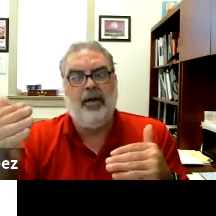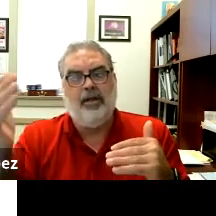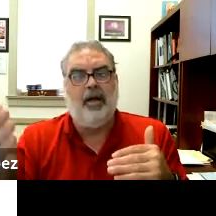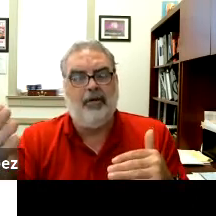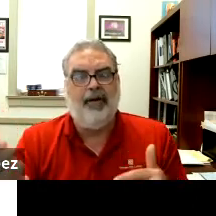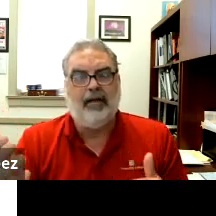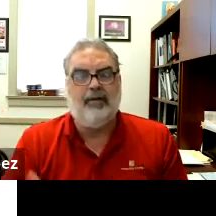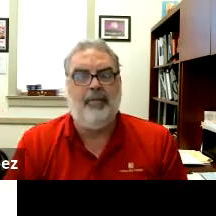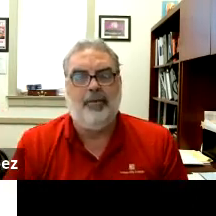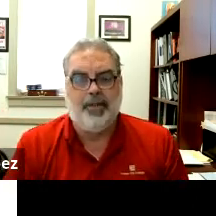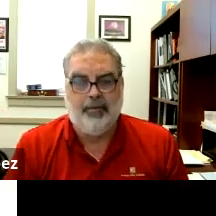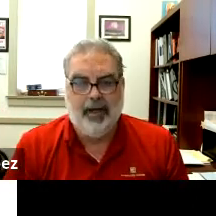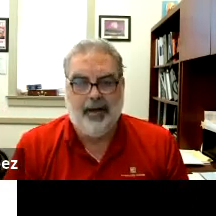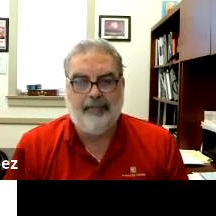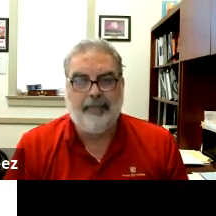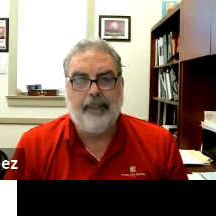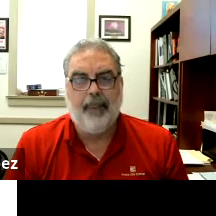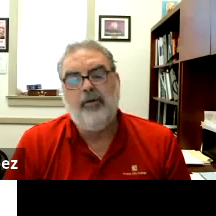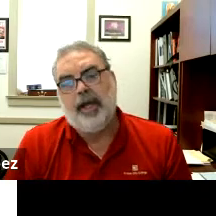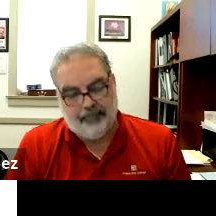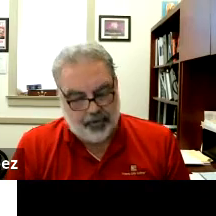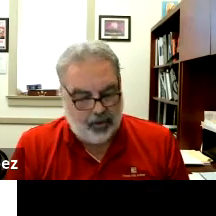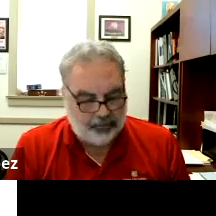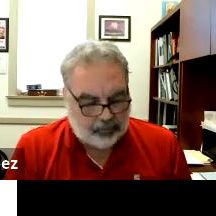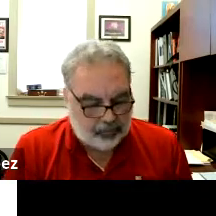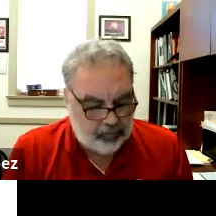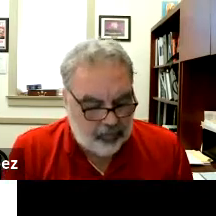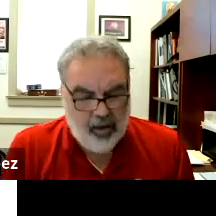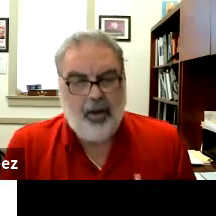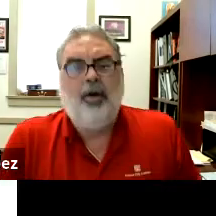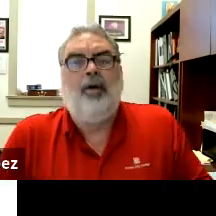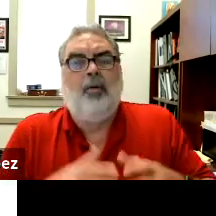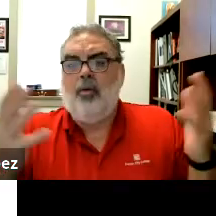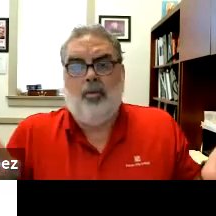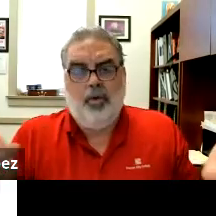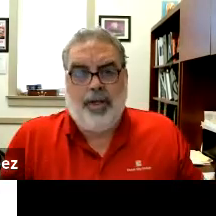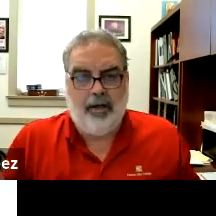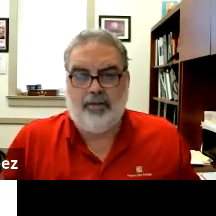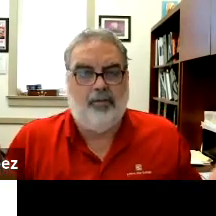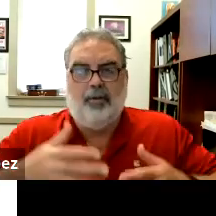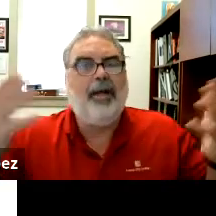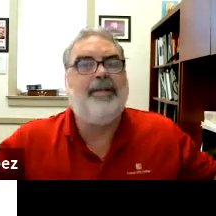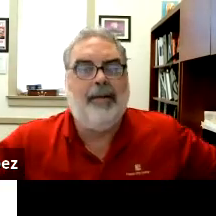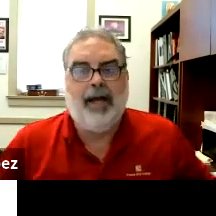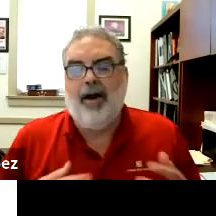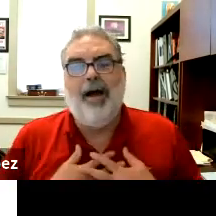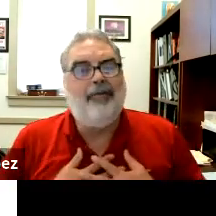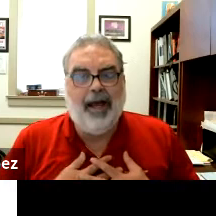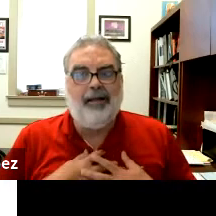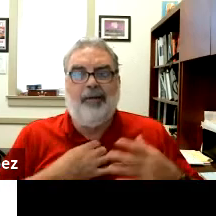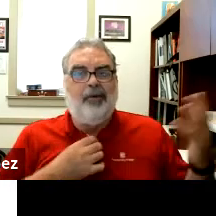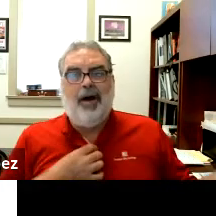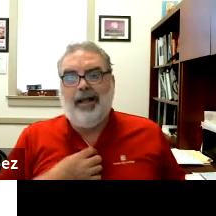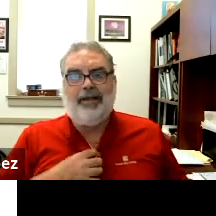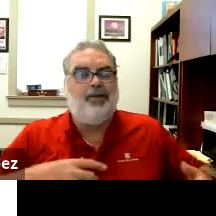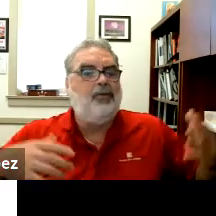upon the number of faculty members that we have. Okay, so who cares? What does that matter? I'm a